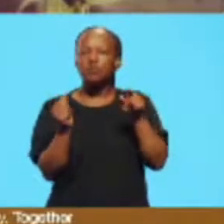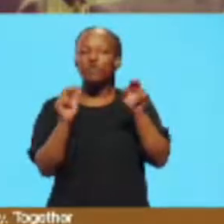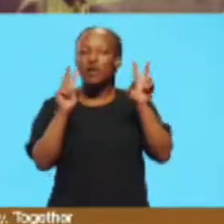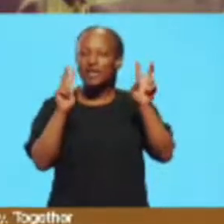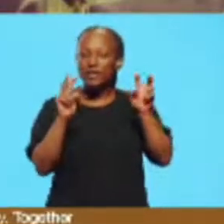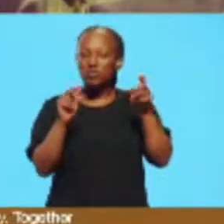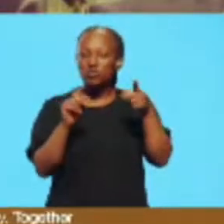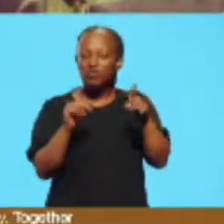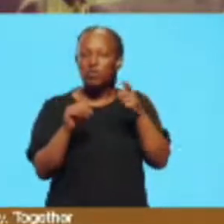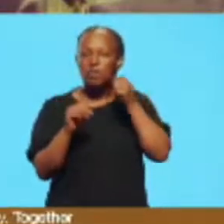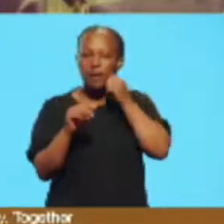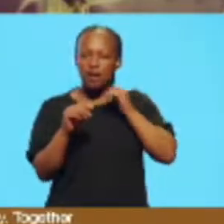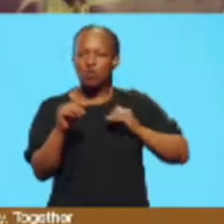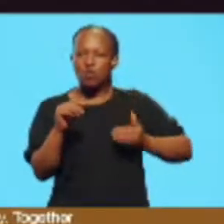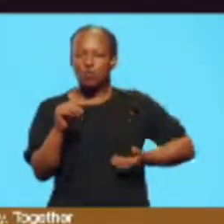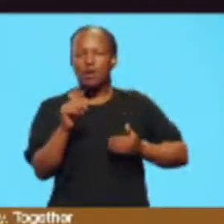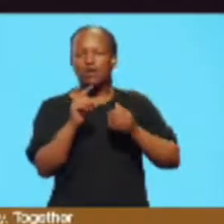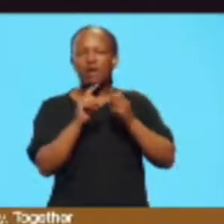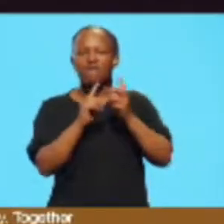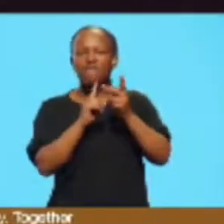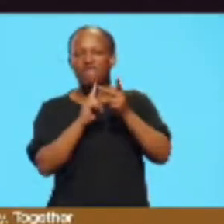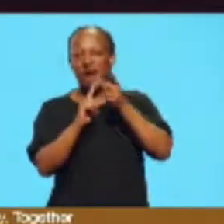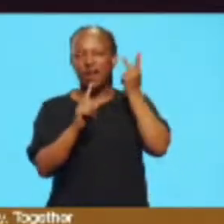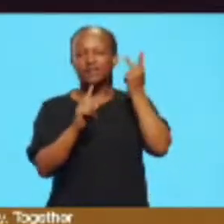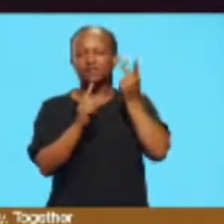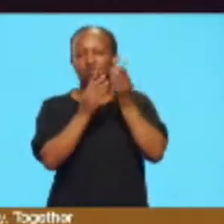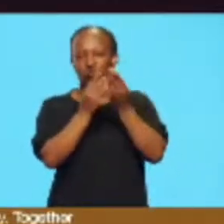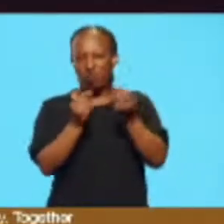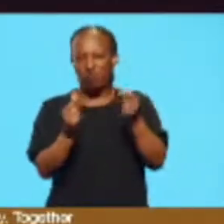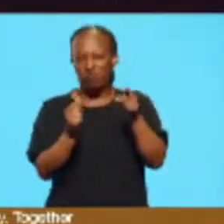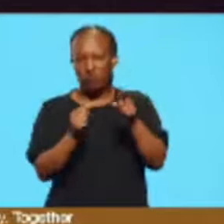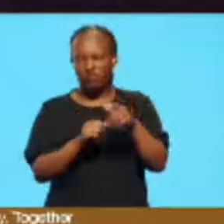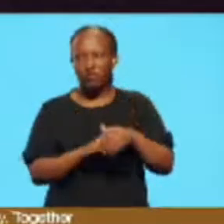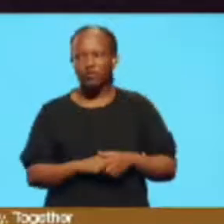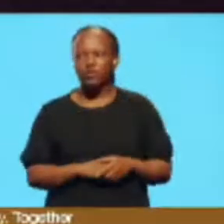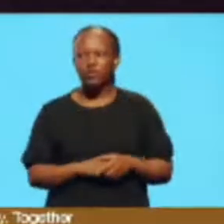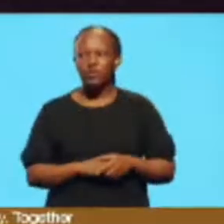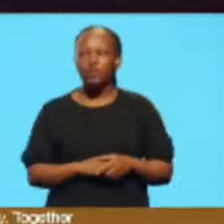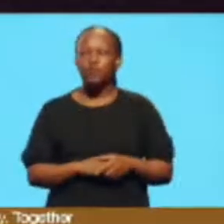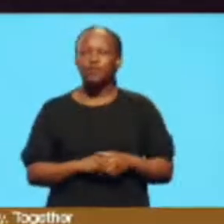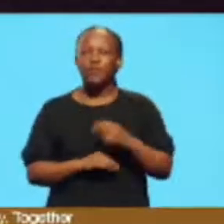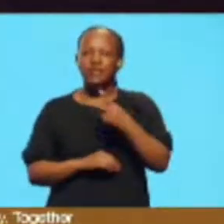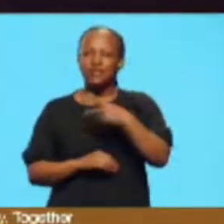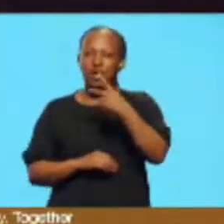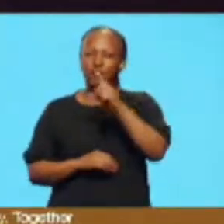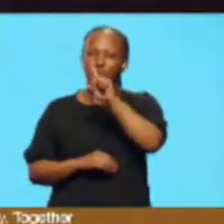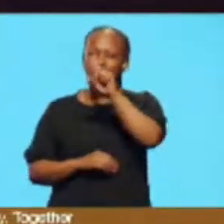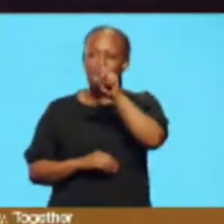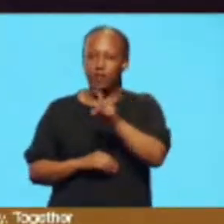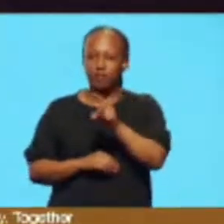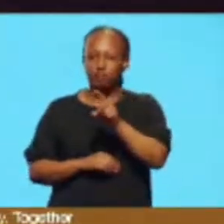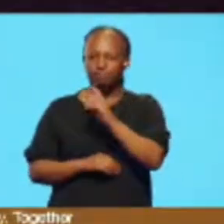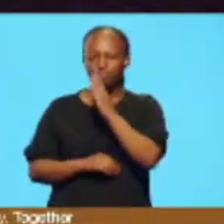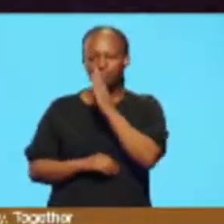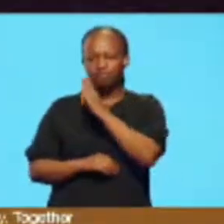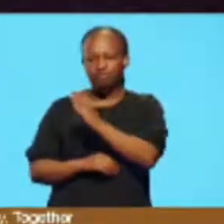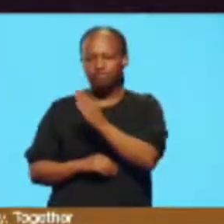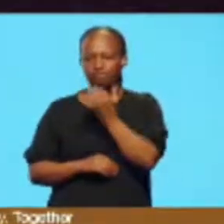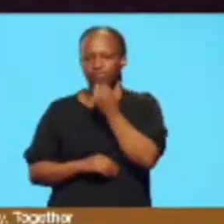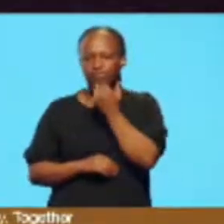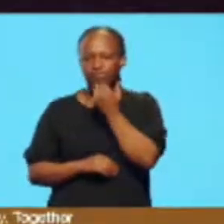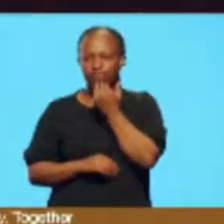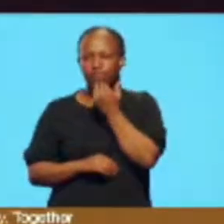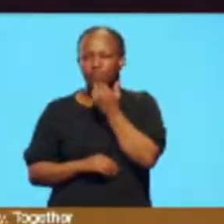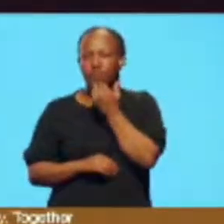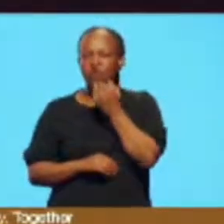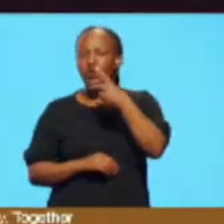issues of gender-based violence to be addressed. And the second question is on the